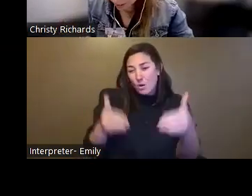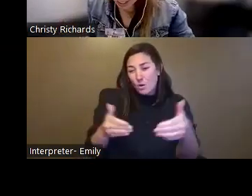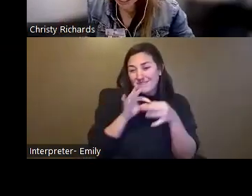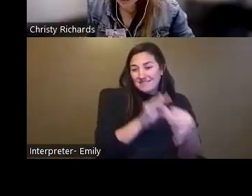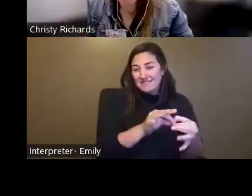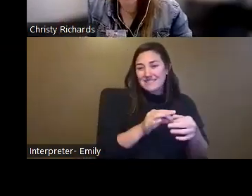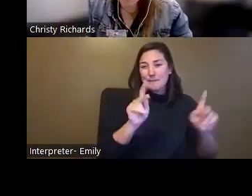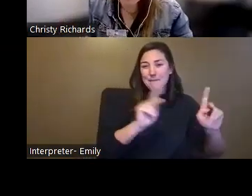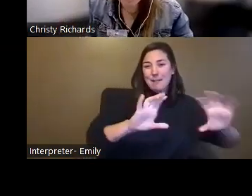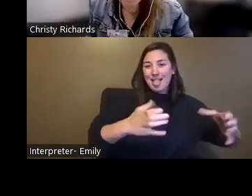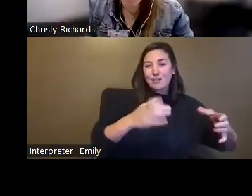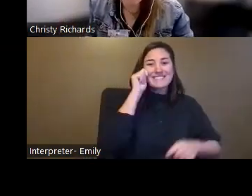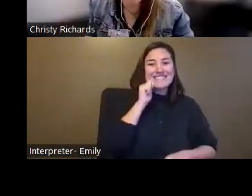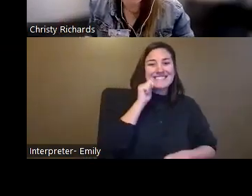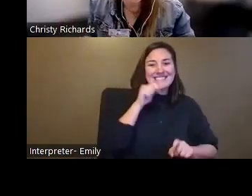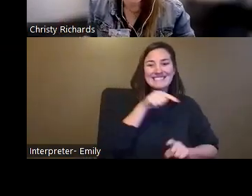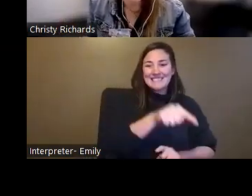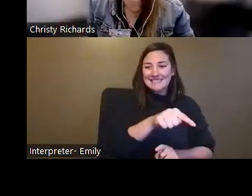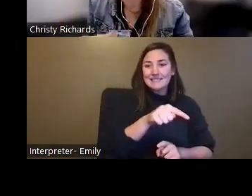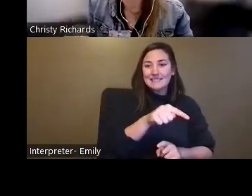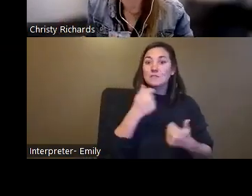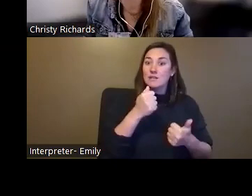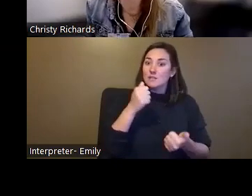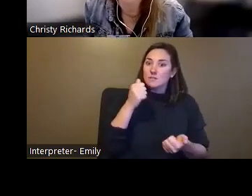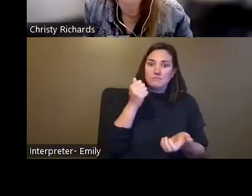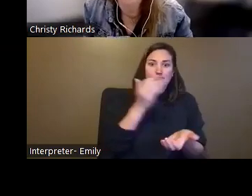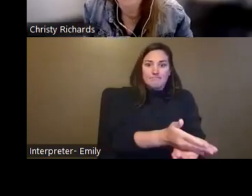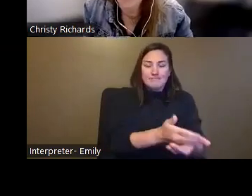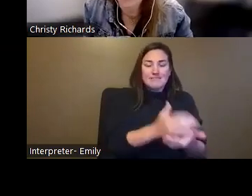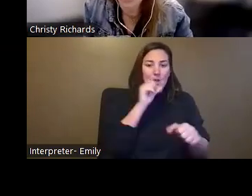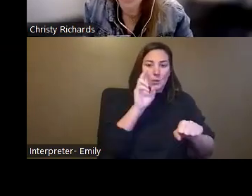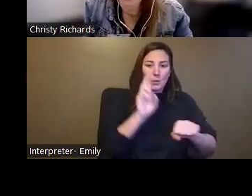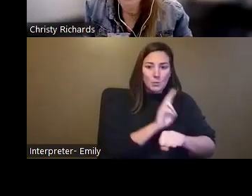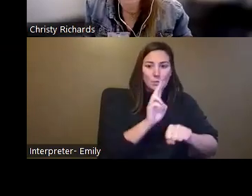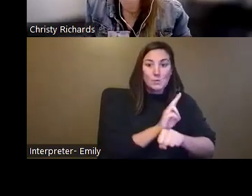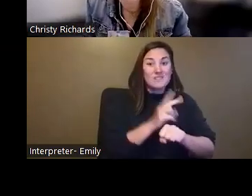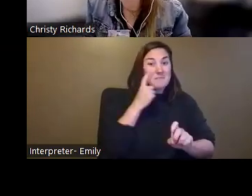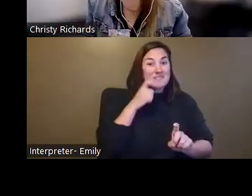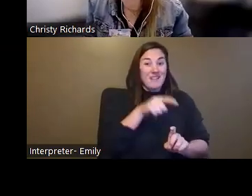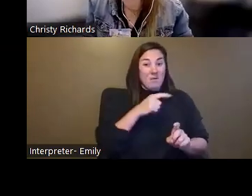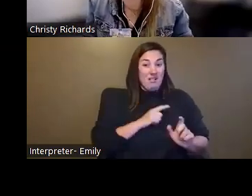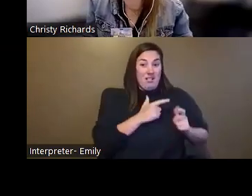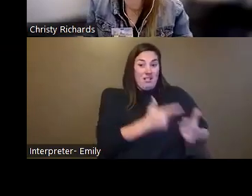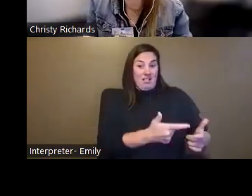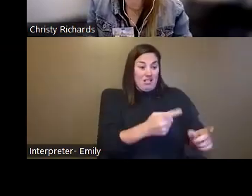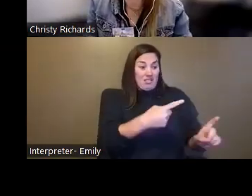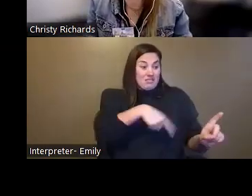teens and keeping them from being the next generation of